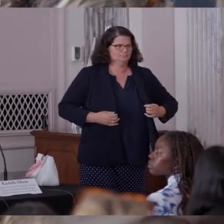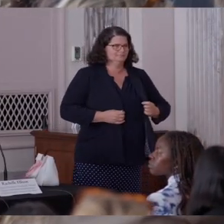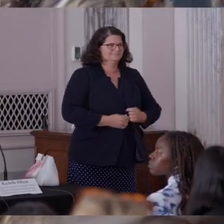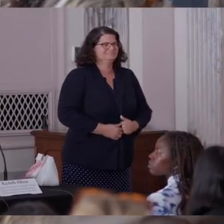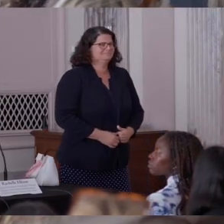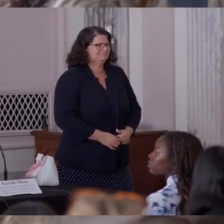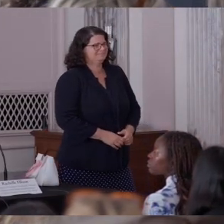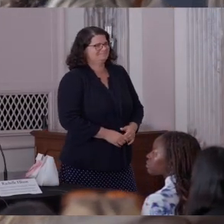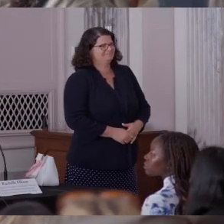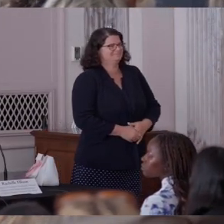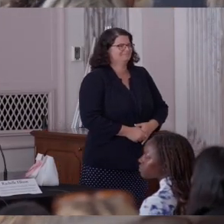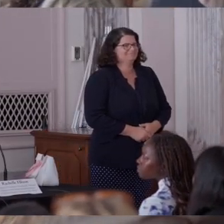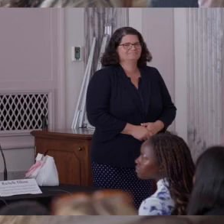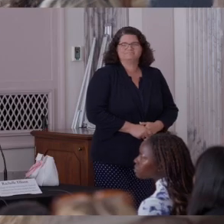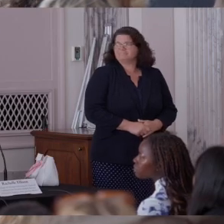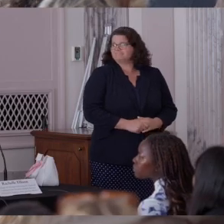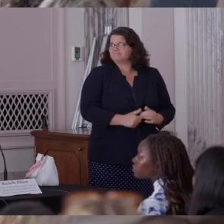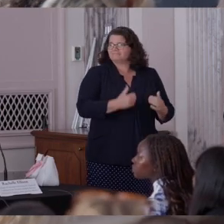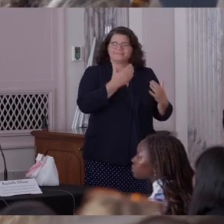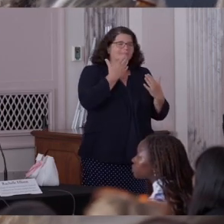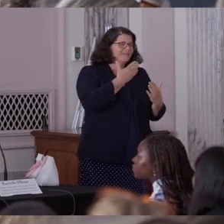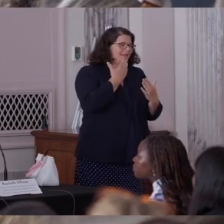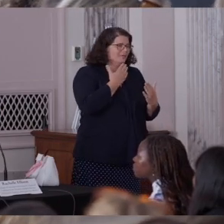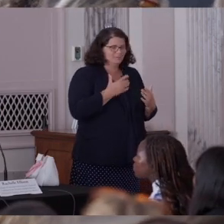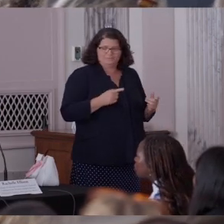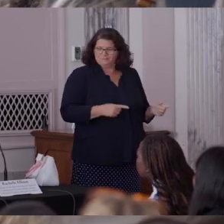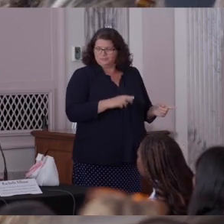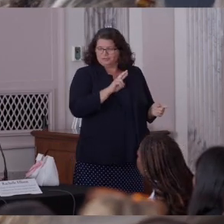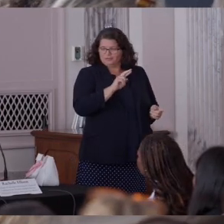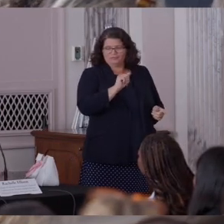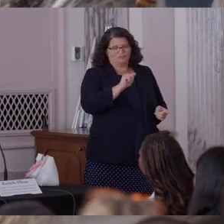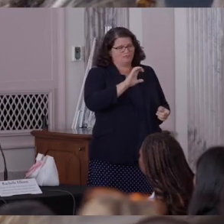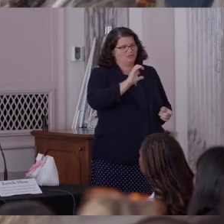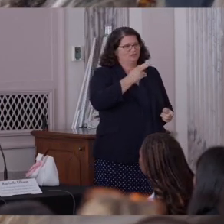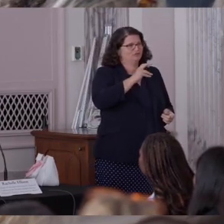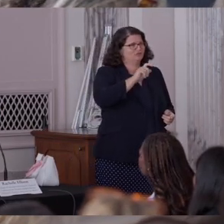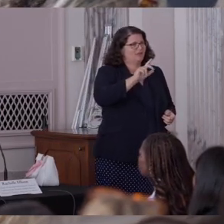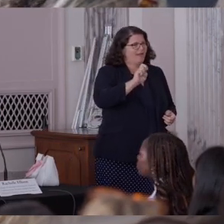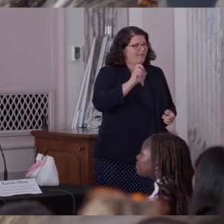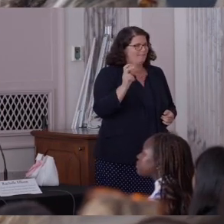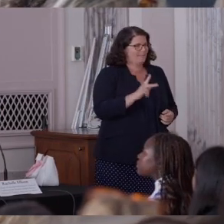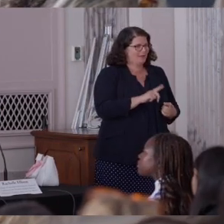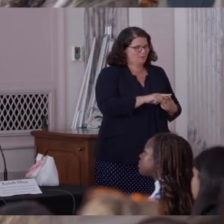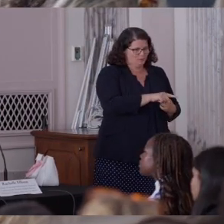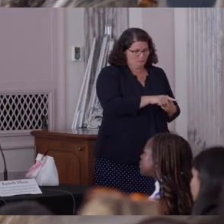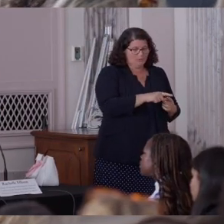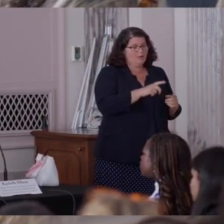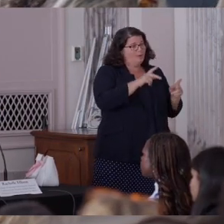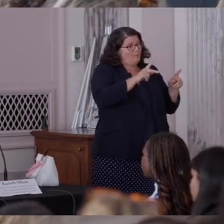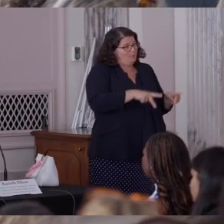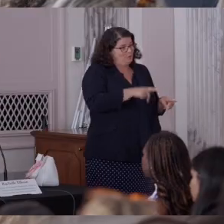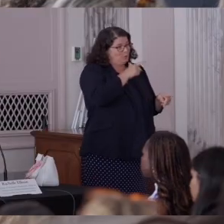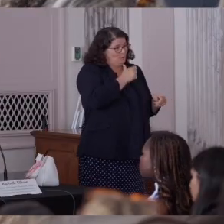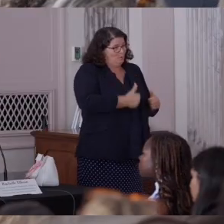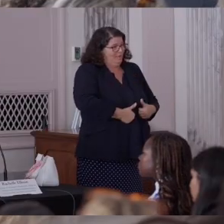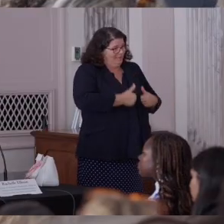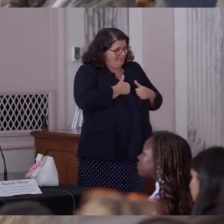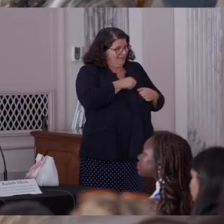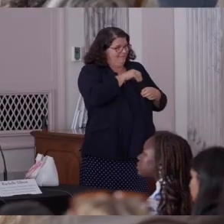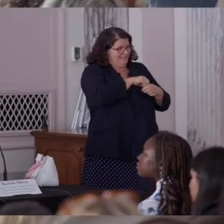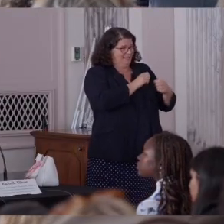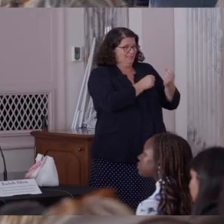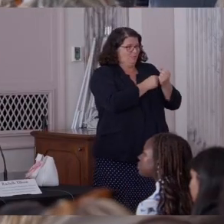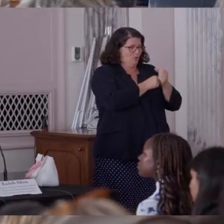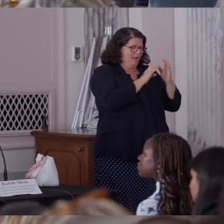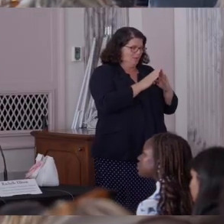Thank you. Rochelle, back to you. As someone who has actually lived in supported housing with Housing First